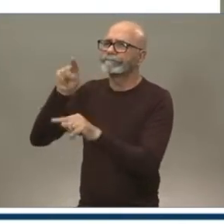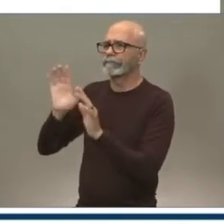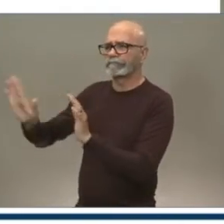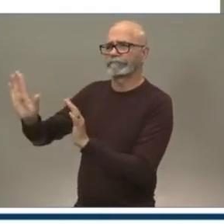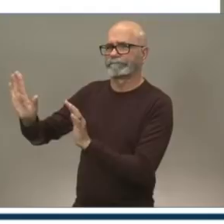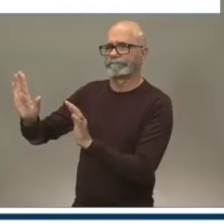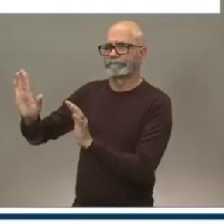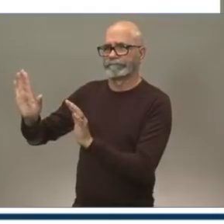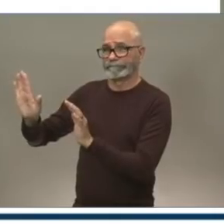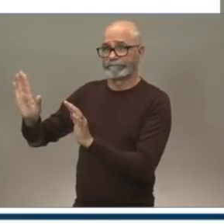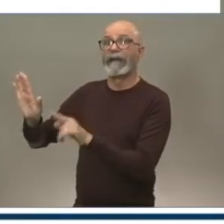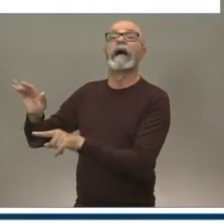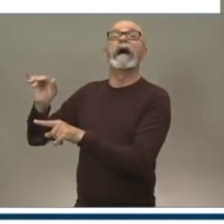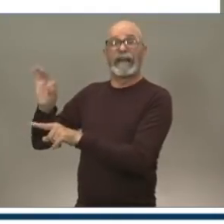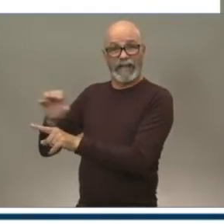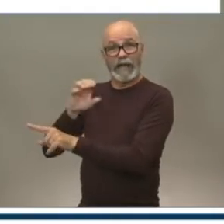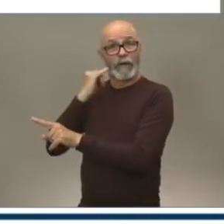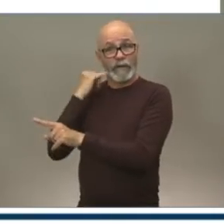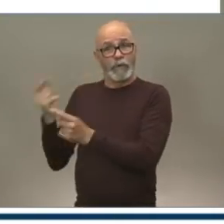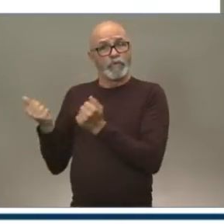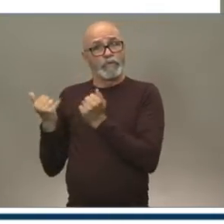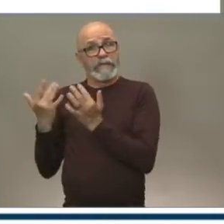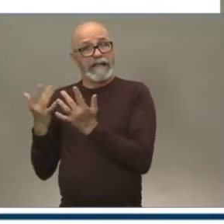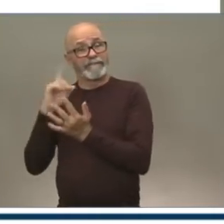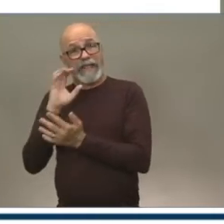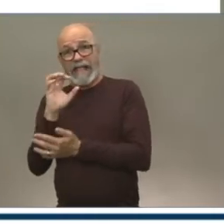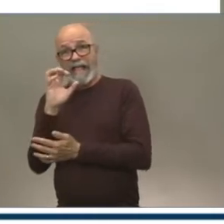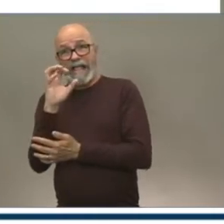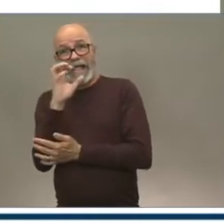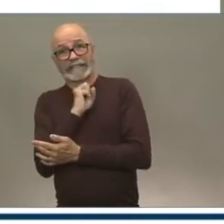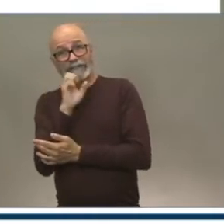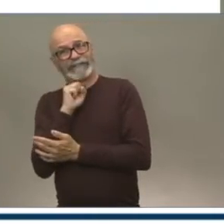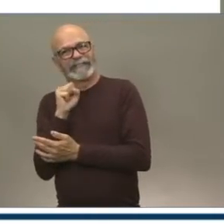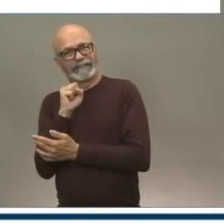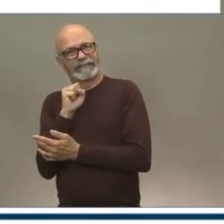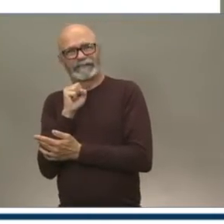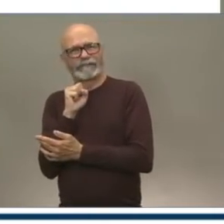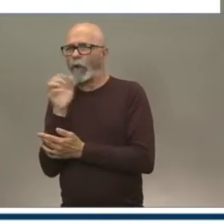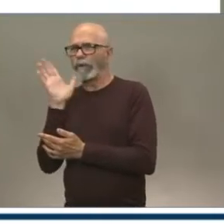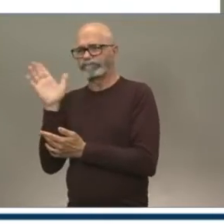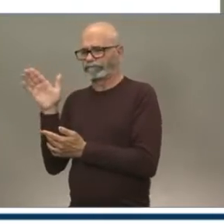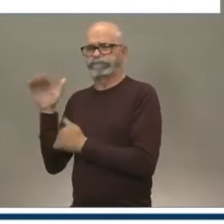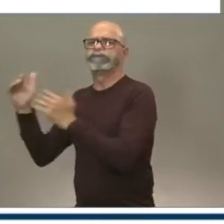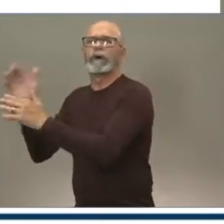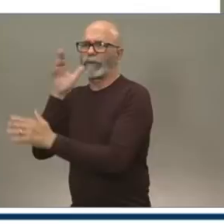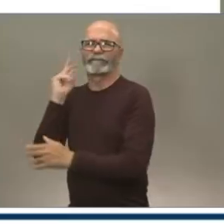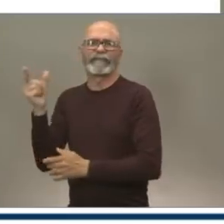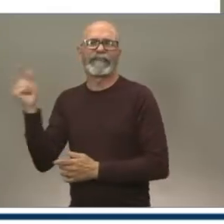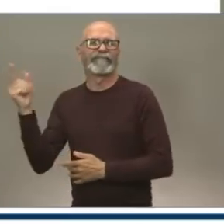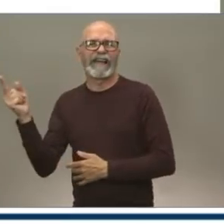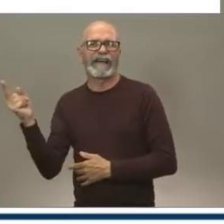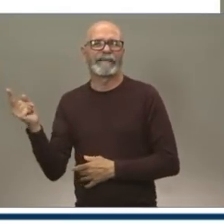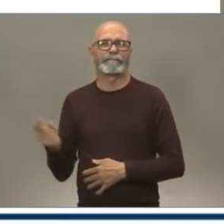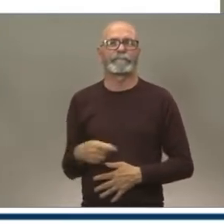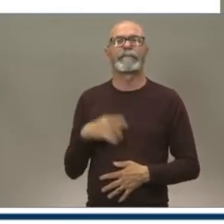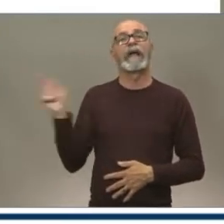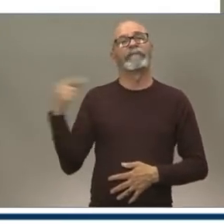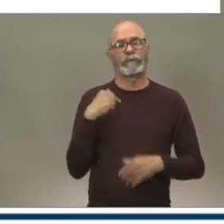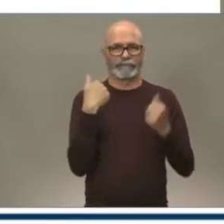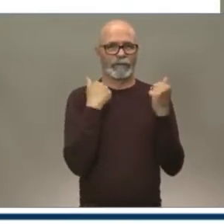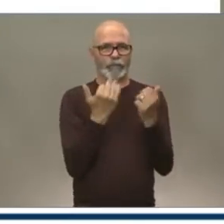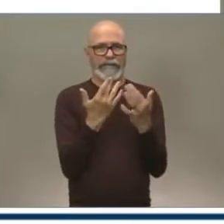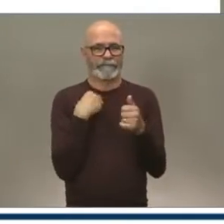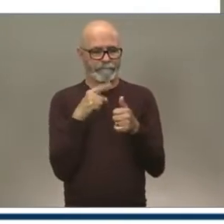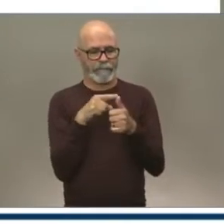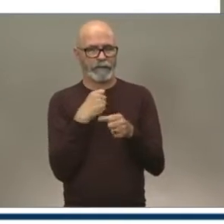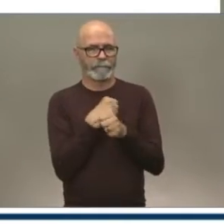to vaccine if they follow that, rather than us trying to build a program to immunize them. Because you have to, as we go to each of these facilities, we